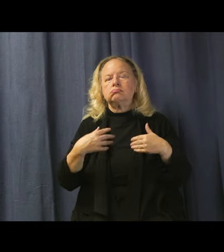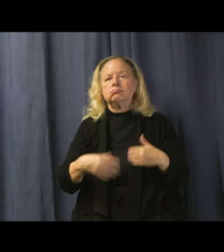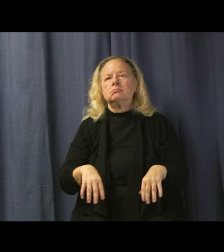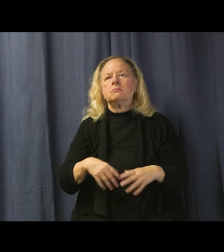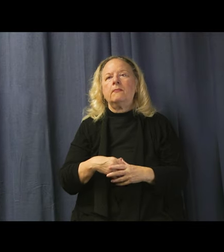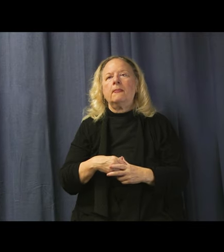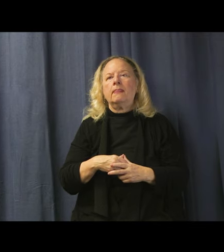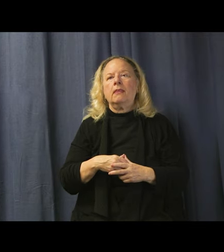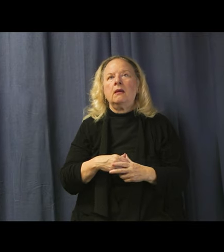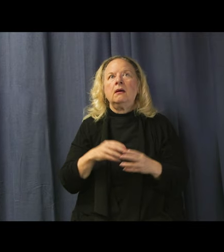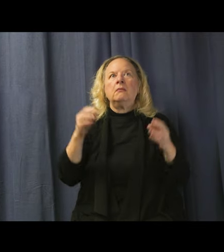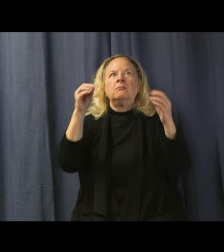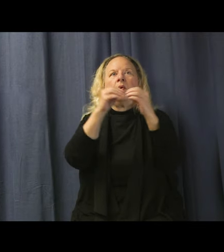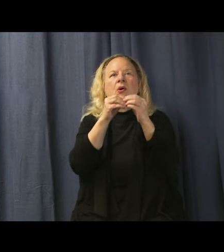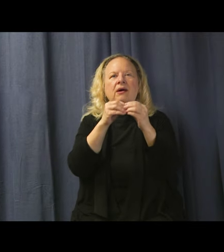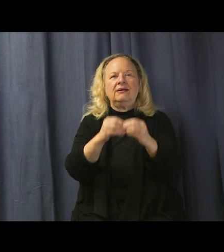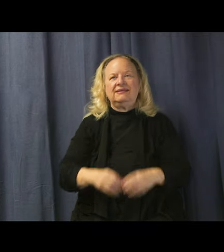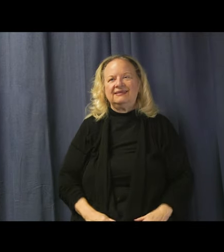Okay, now I'm going to show you more.